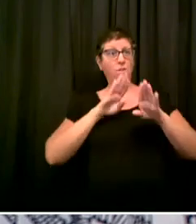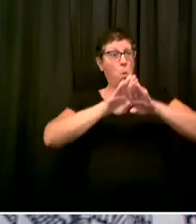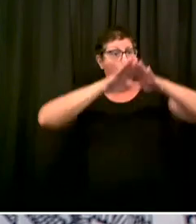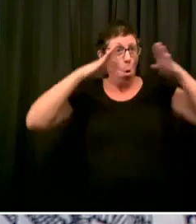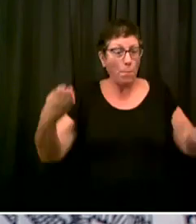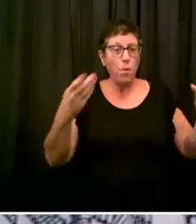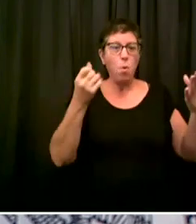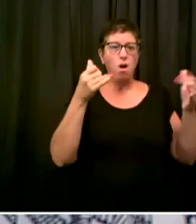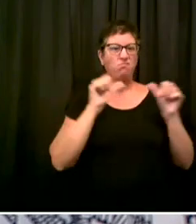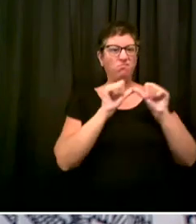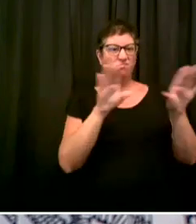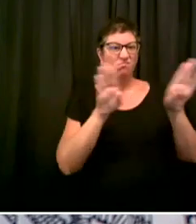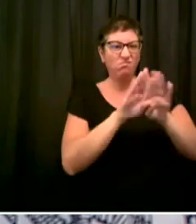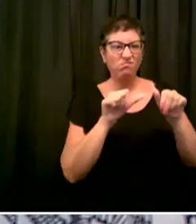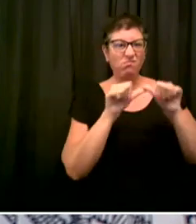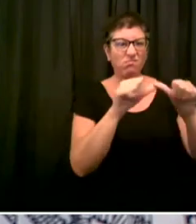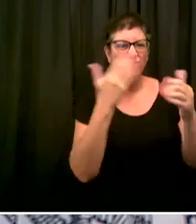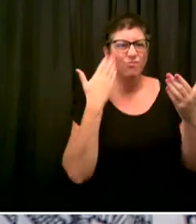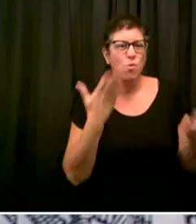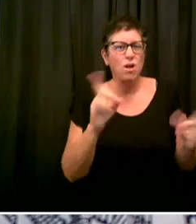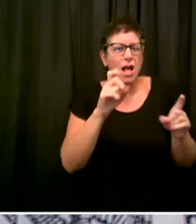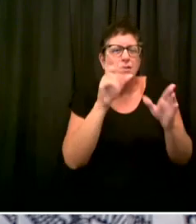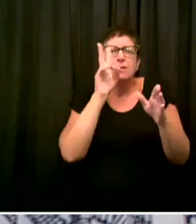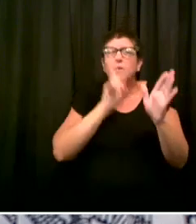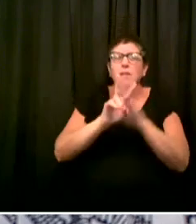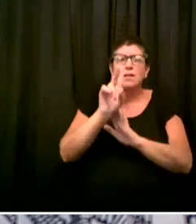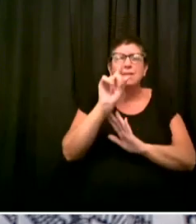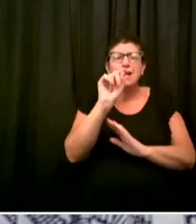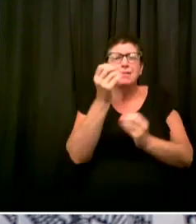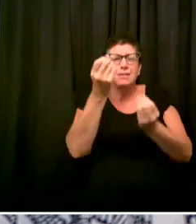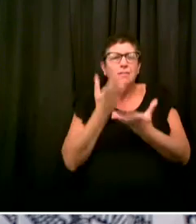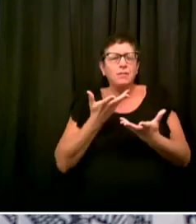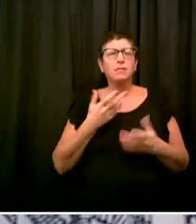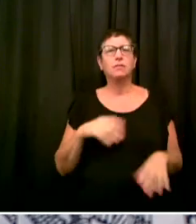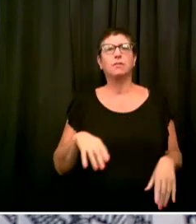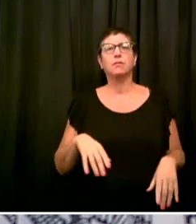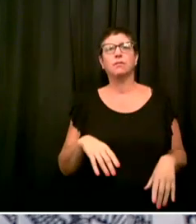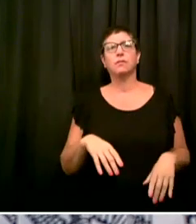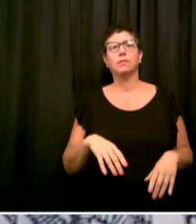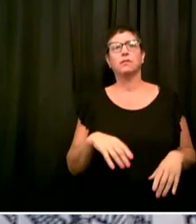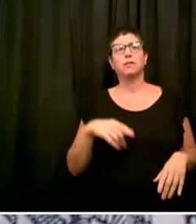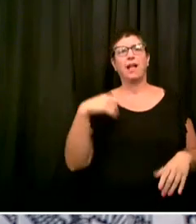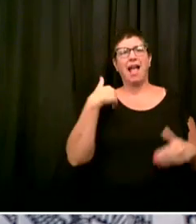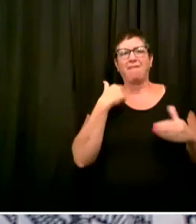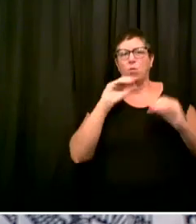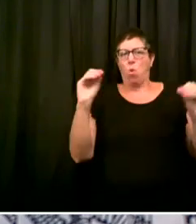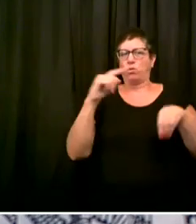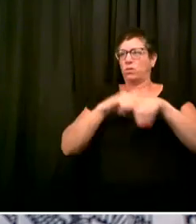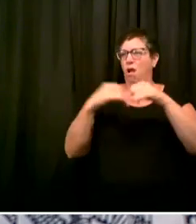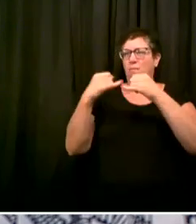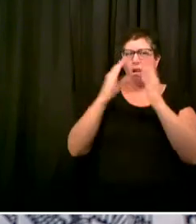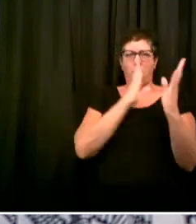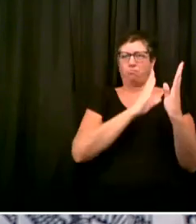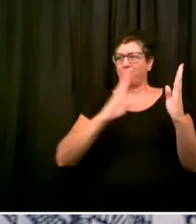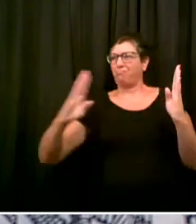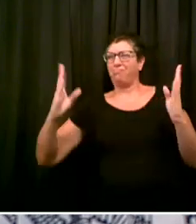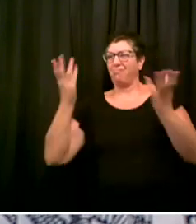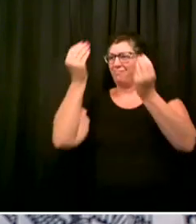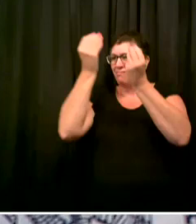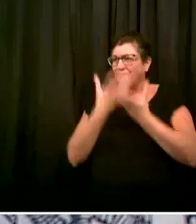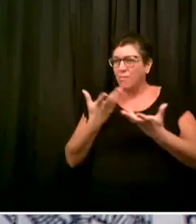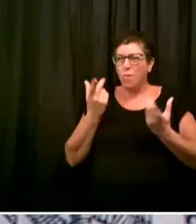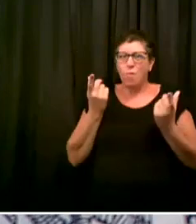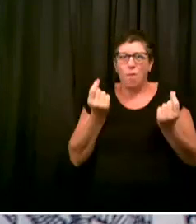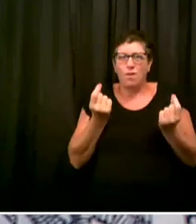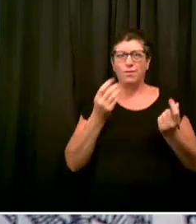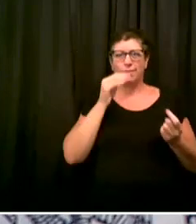this indefinitely, and they've been given no timeline for when they can reopen. Look, obviously, the most important